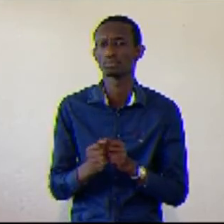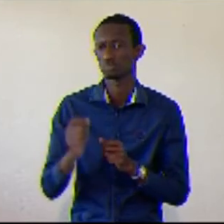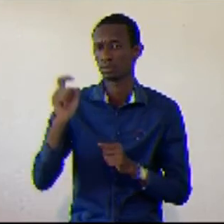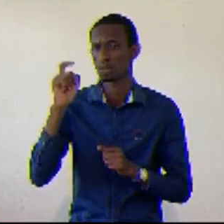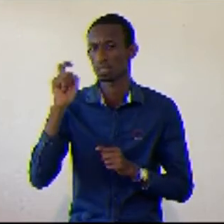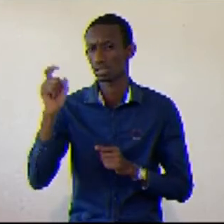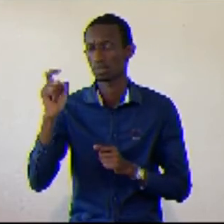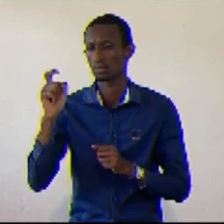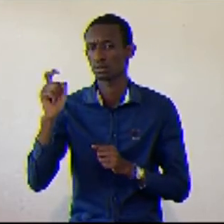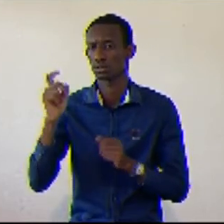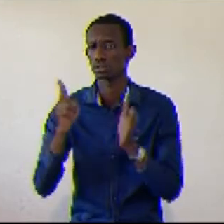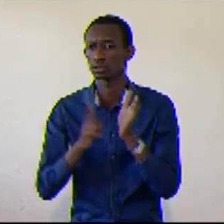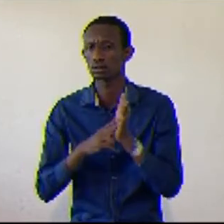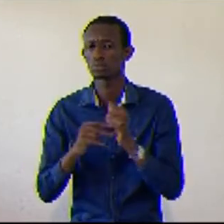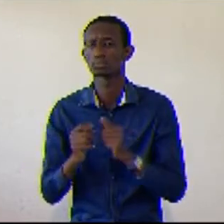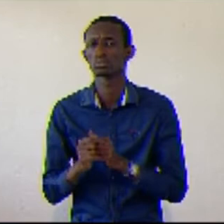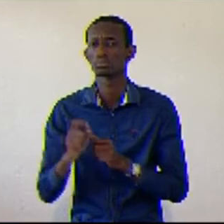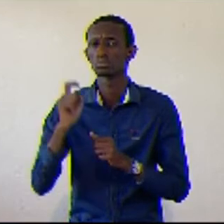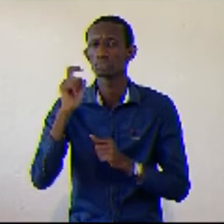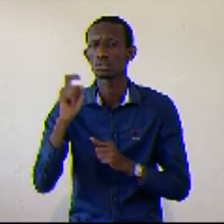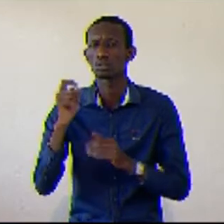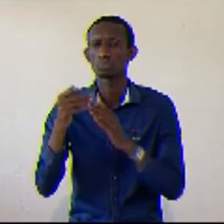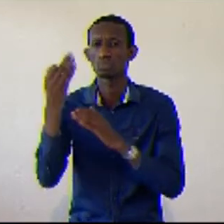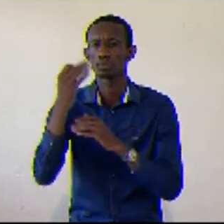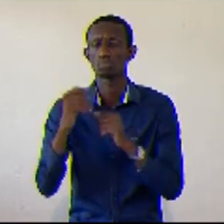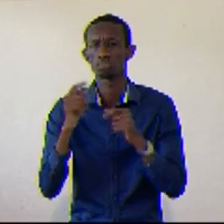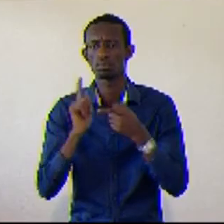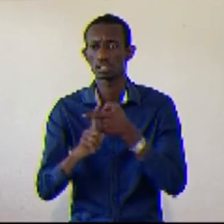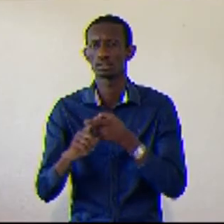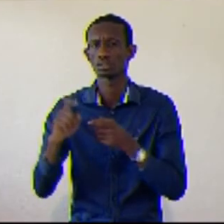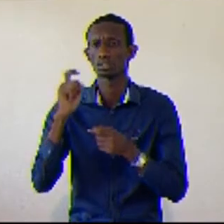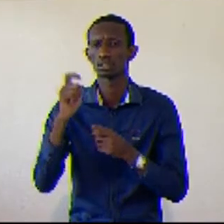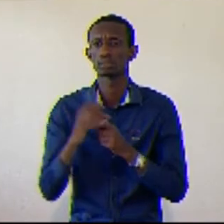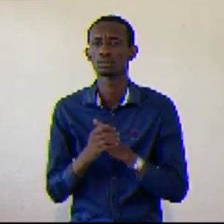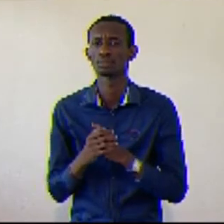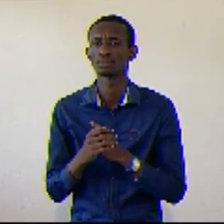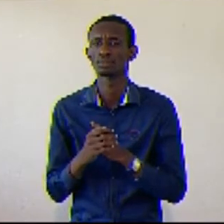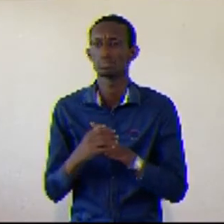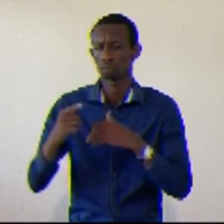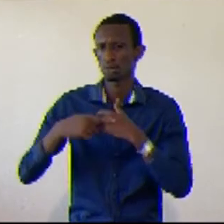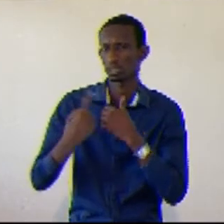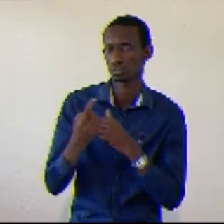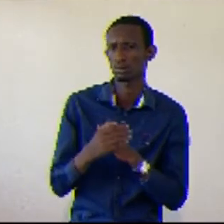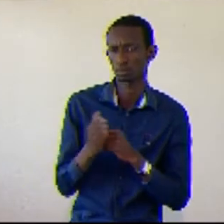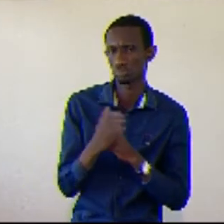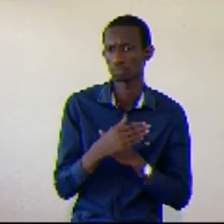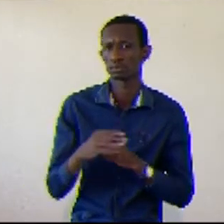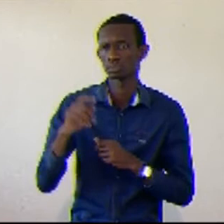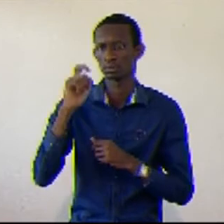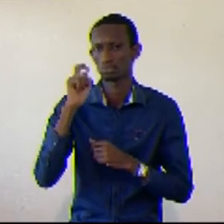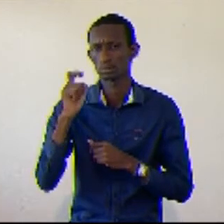to x cubed plus x minus 1. And the initial approximation is x naught